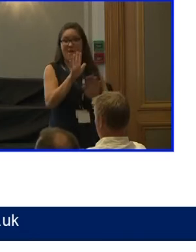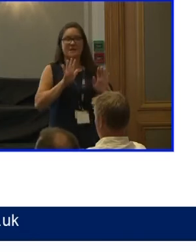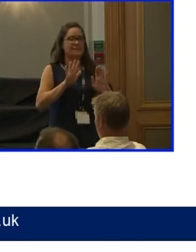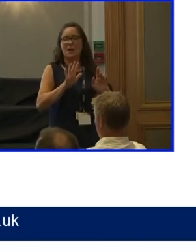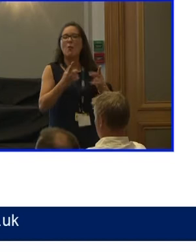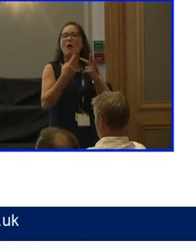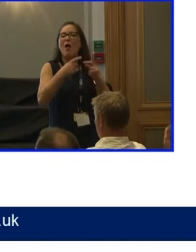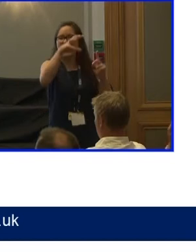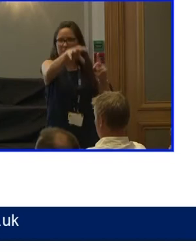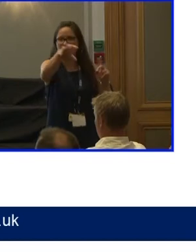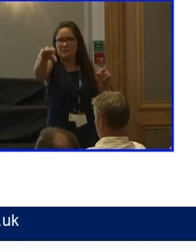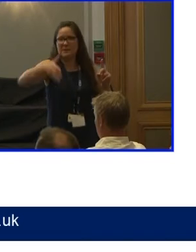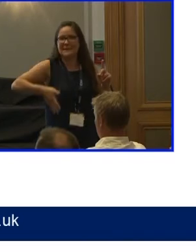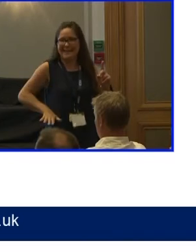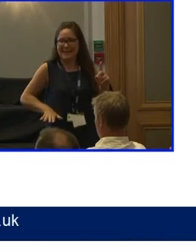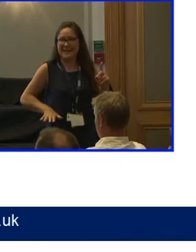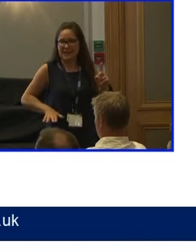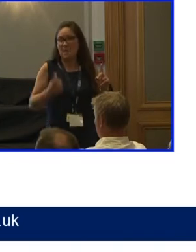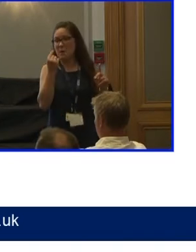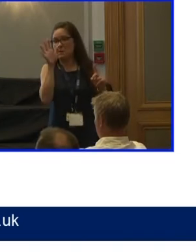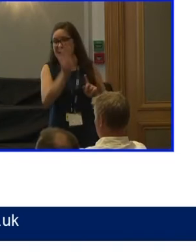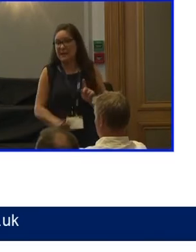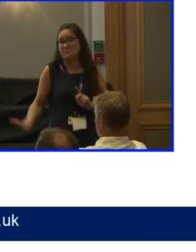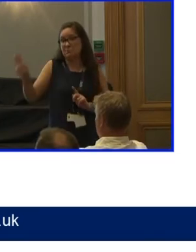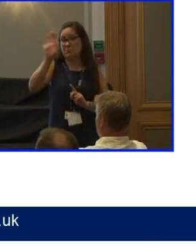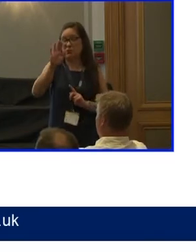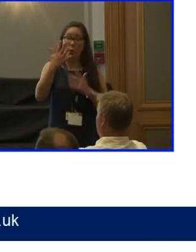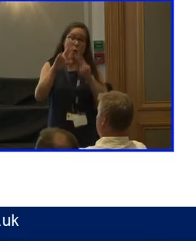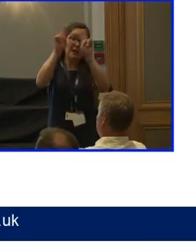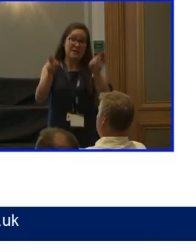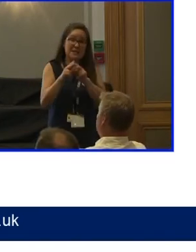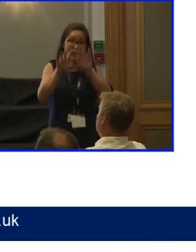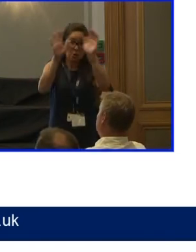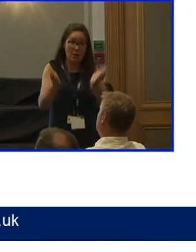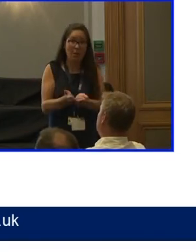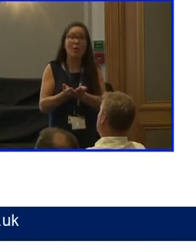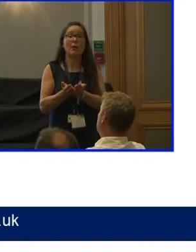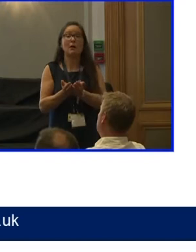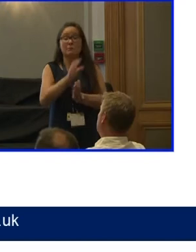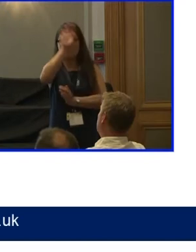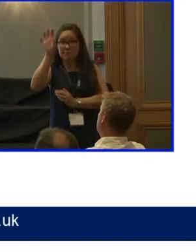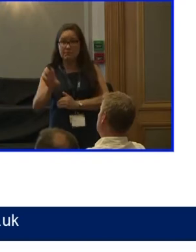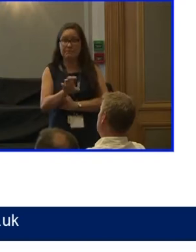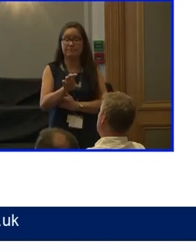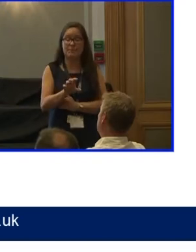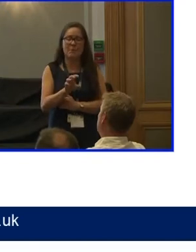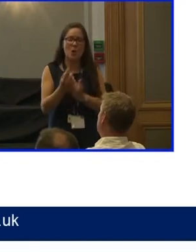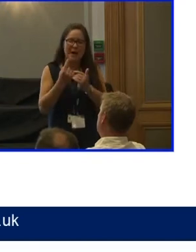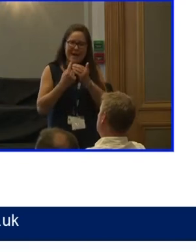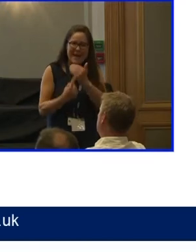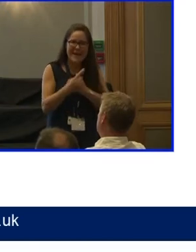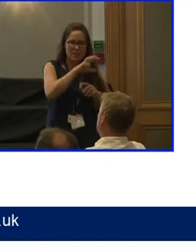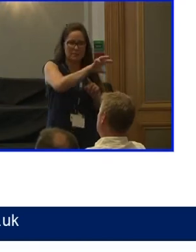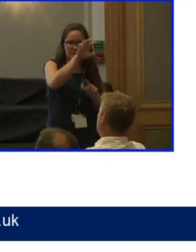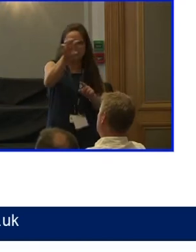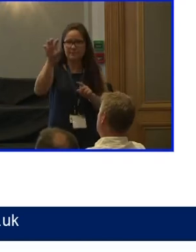recruiting participants. These may be nationwide or sometimes international. And in those settings, each local site, the approval process may